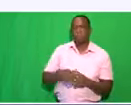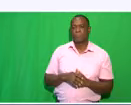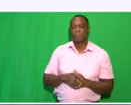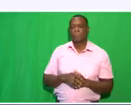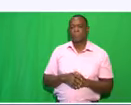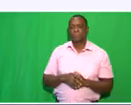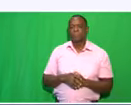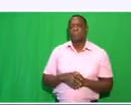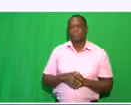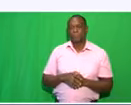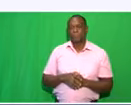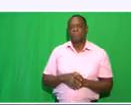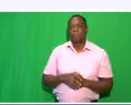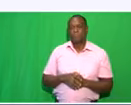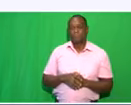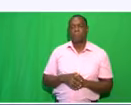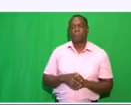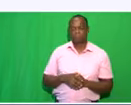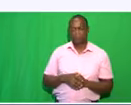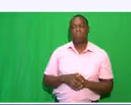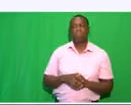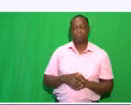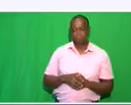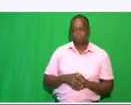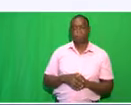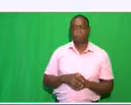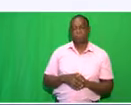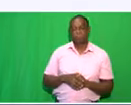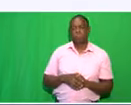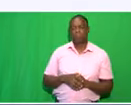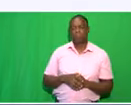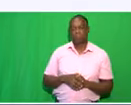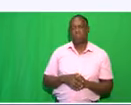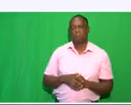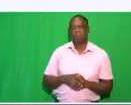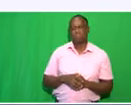children moving into secondary school.